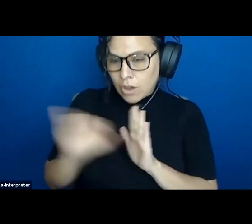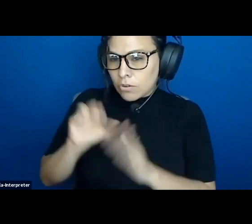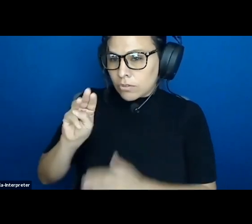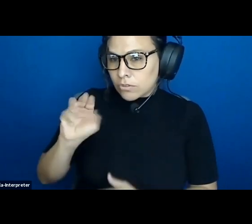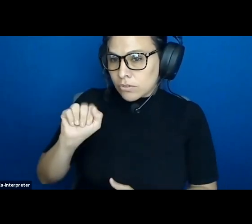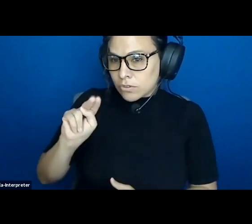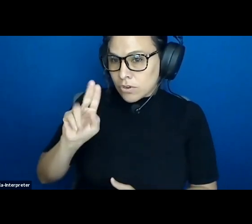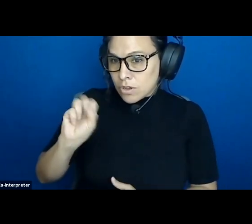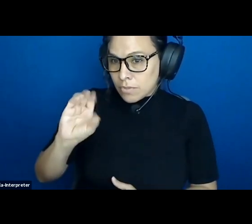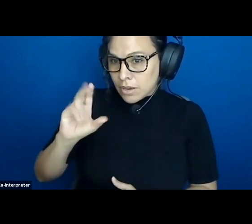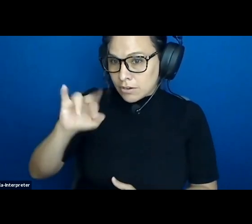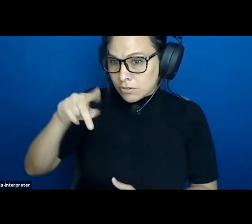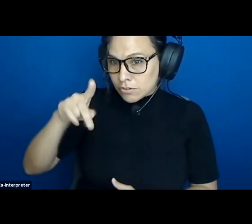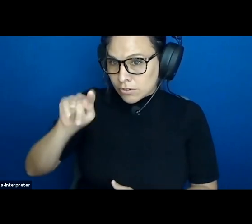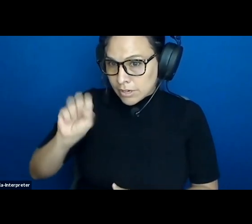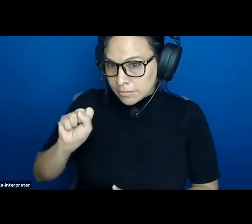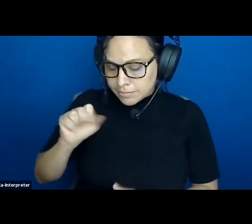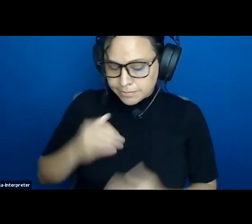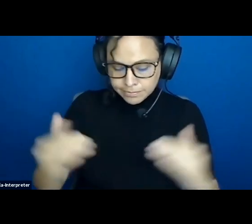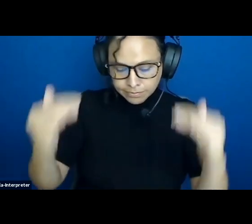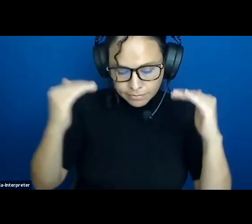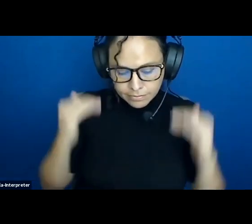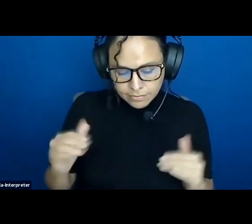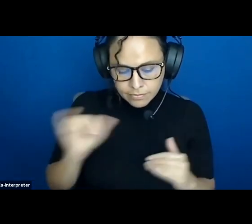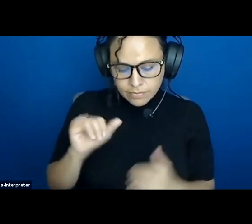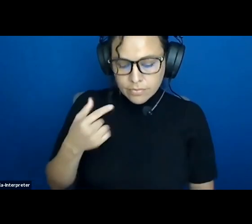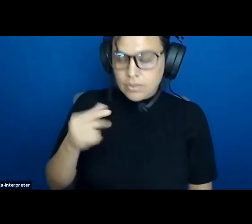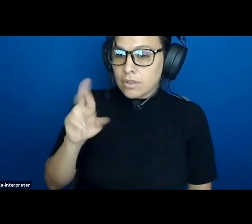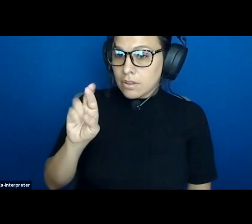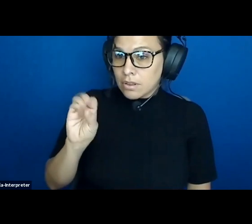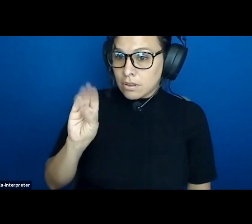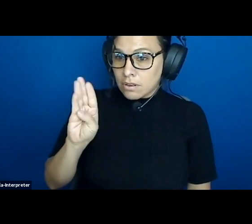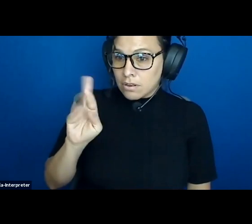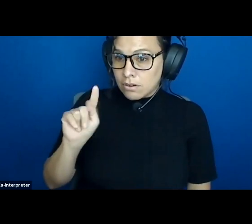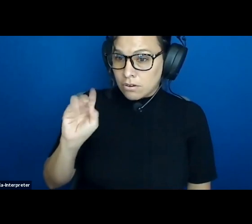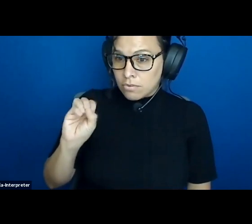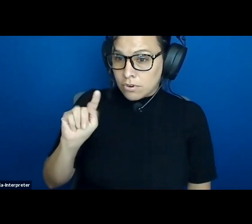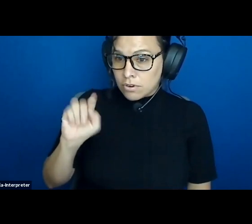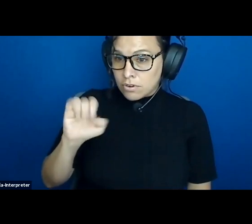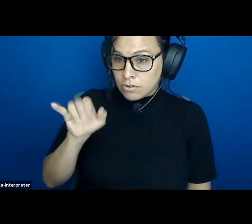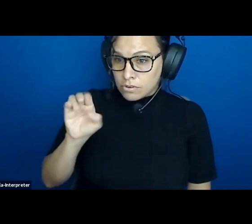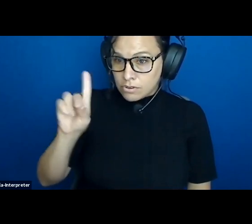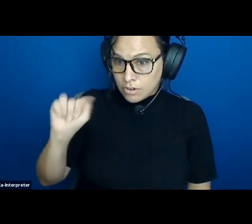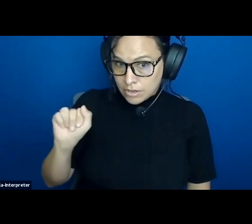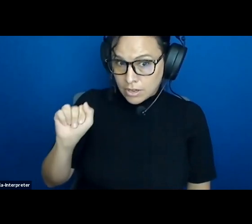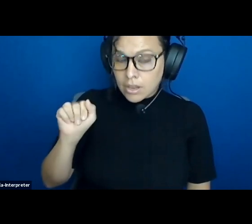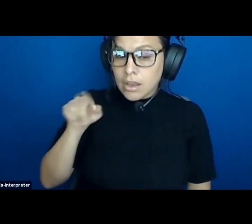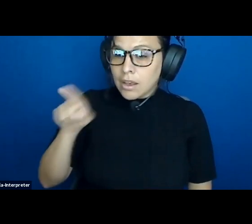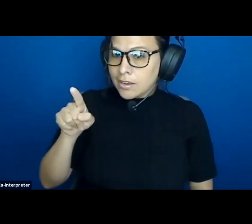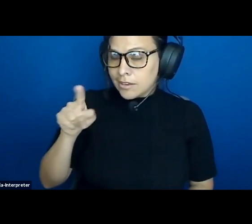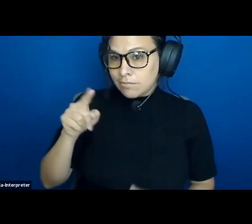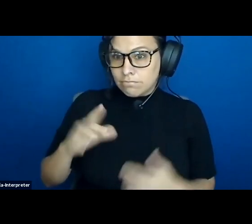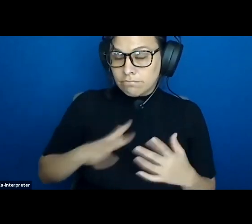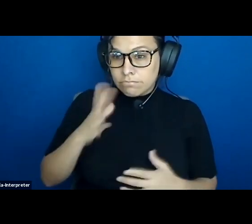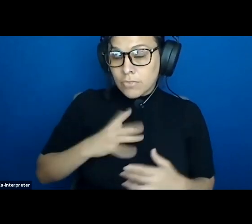manuscript archives. Following Barbara will be Roberto Tejada, the Hugh Roy and Lily Kranz Cullen Distinguished Professor